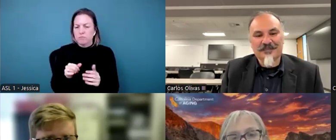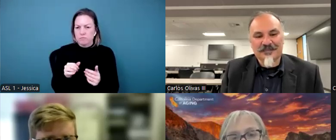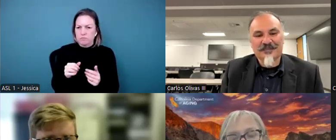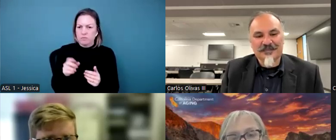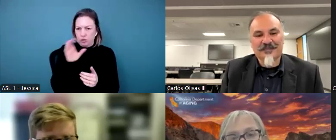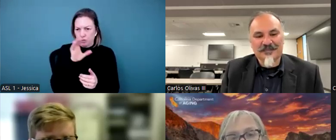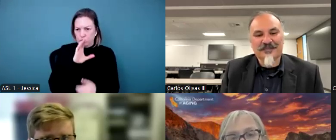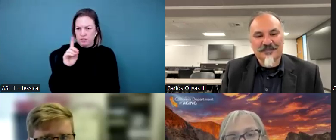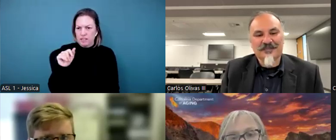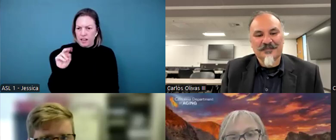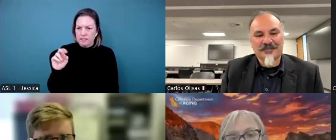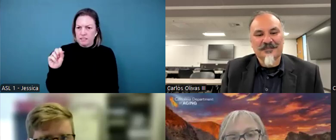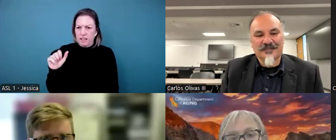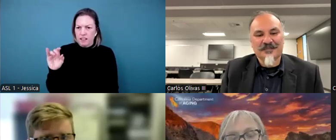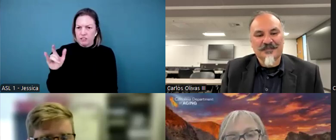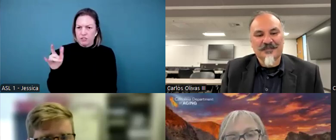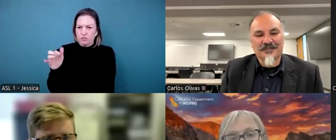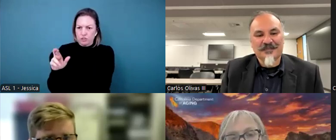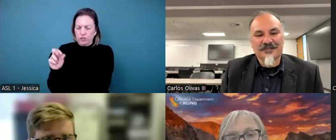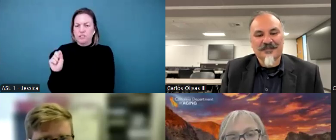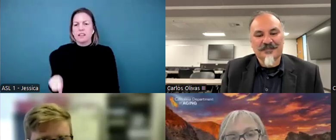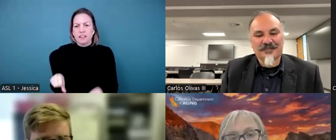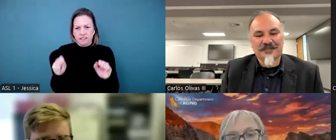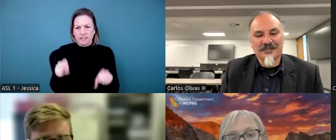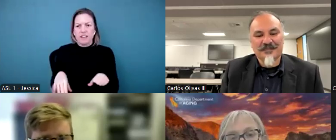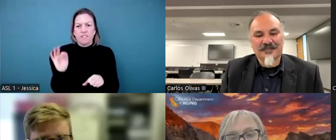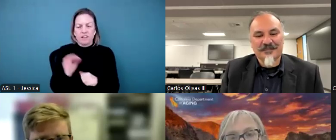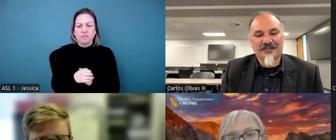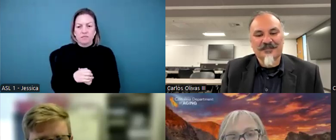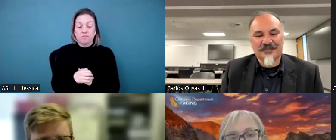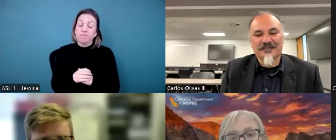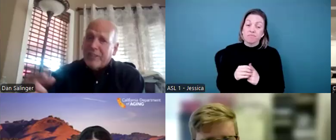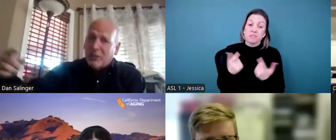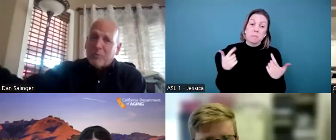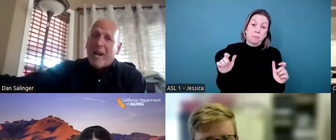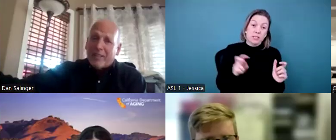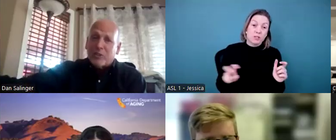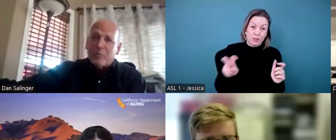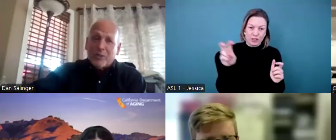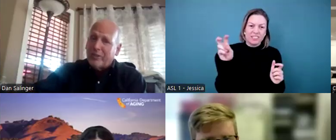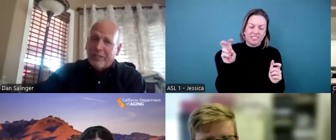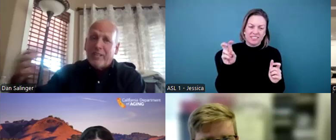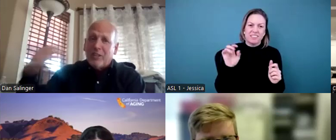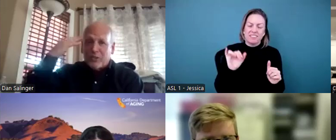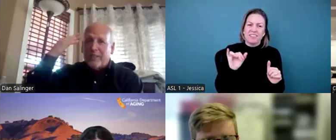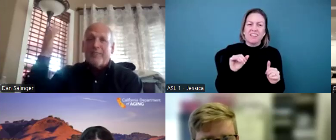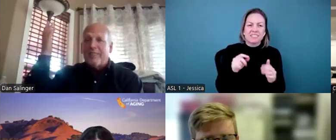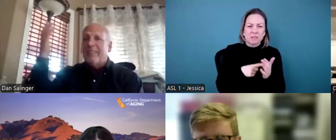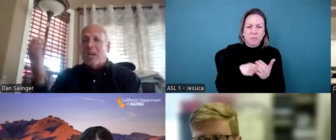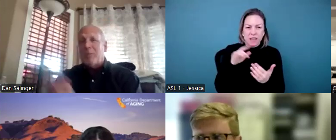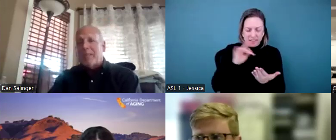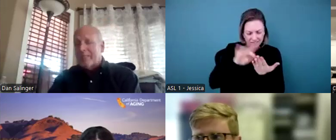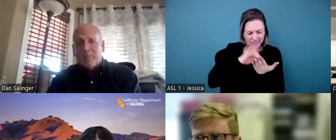Dan Salinger and you can find those. It's quite a journey. It's quite a thing to look back at some of the early videos.